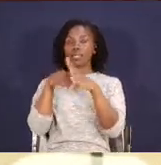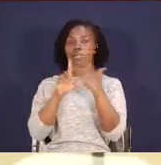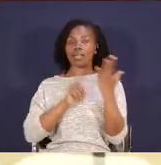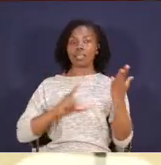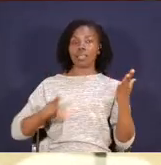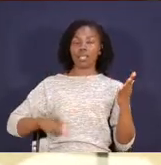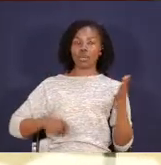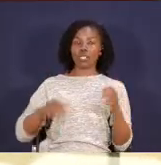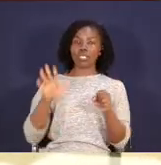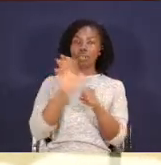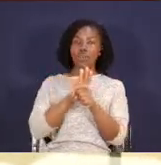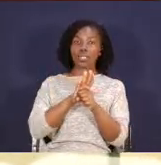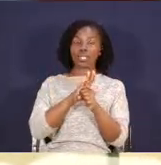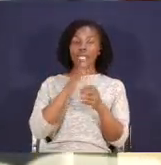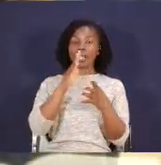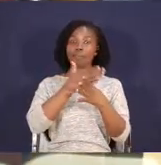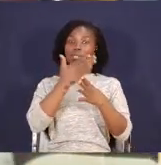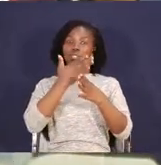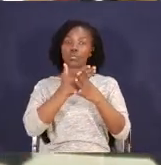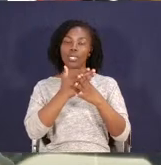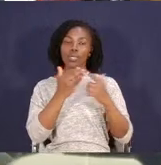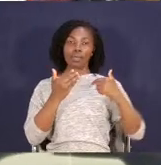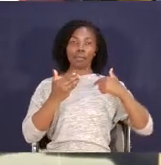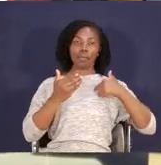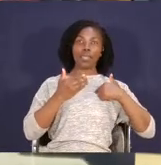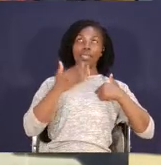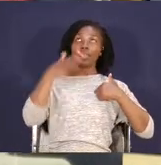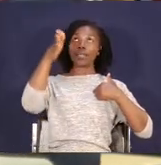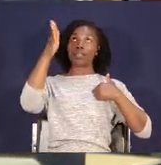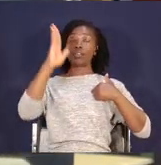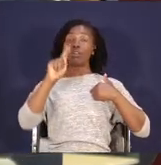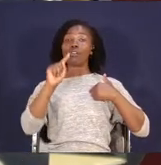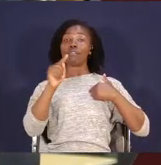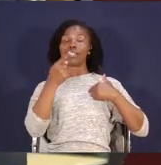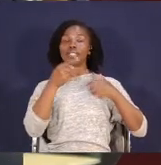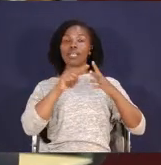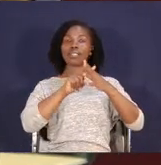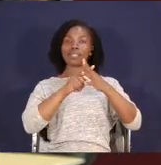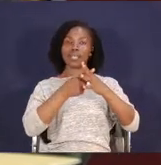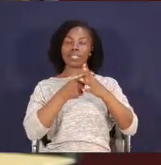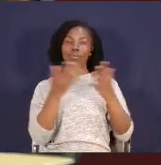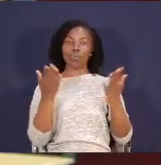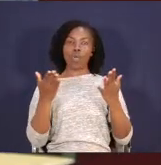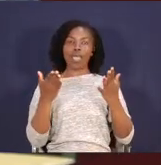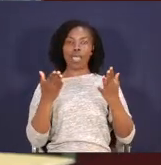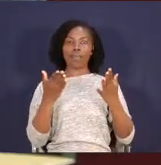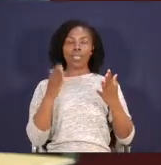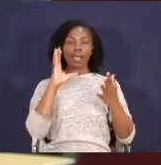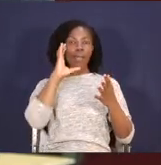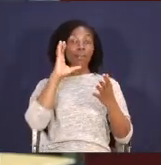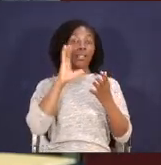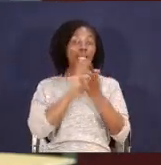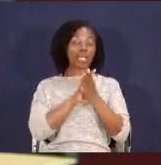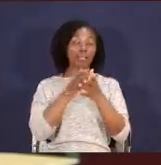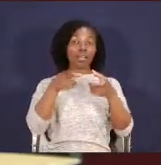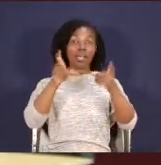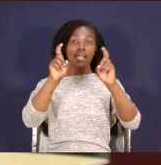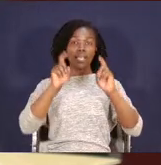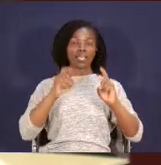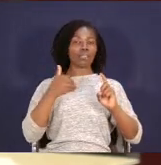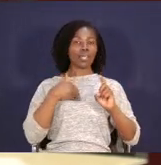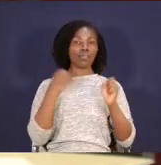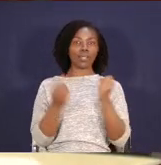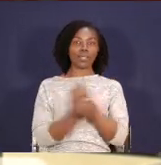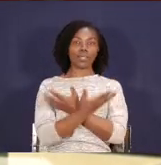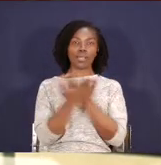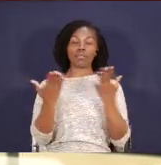link between me and God, I must start at the premise, I am gifted. Everywhere I will go, I will start